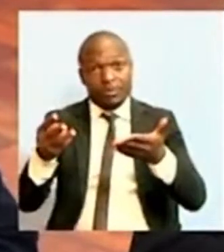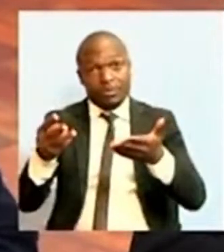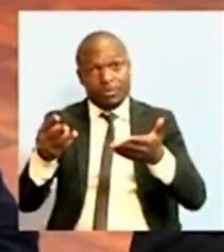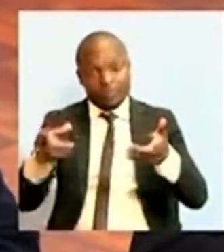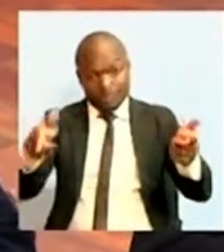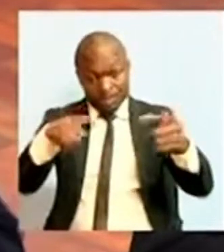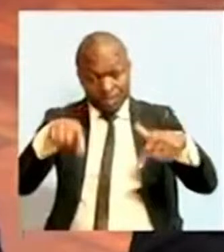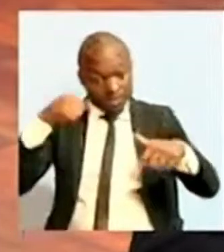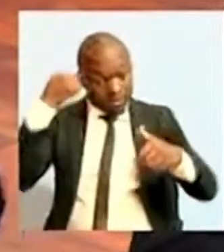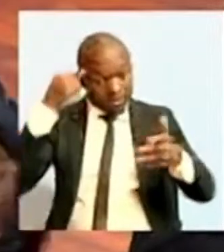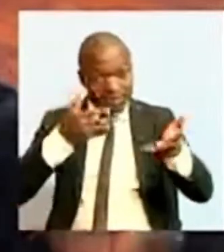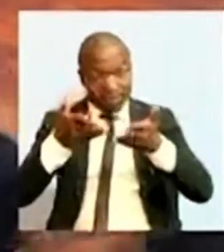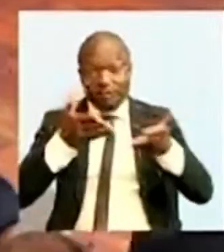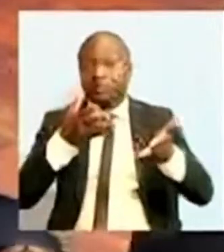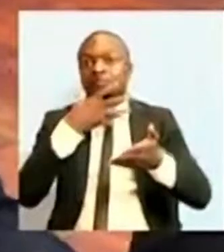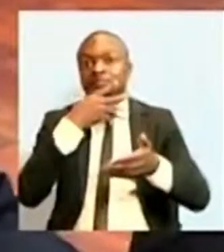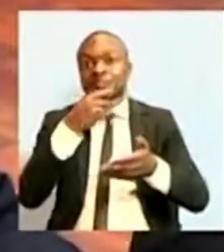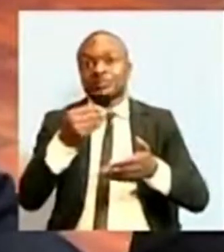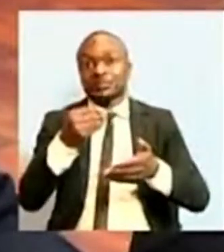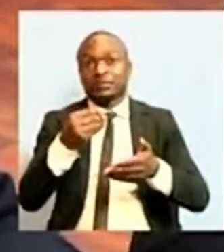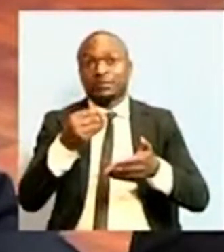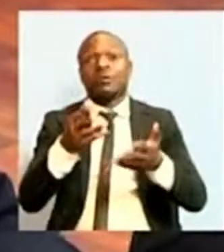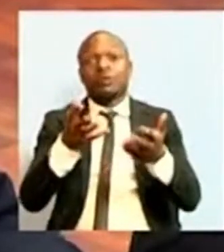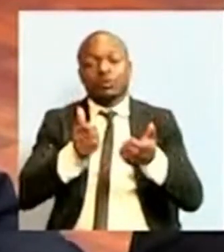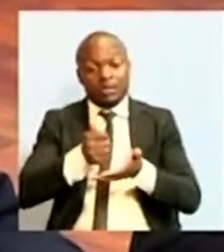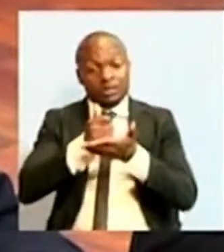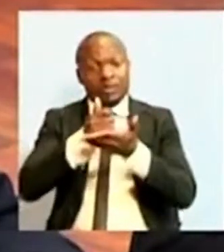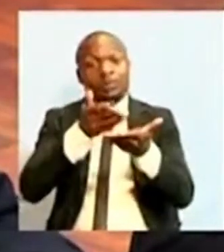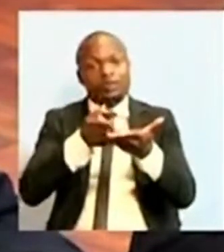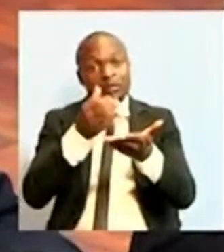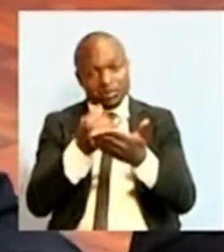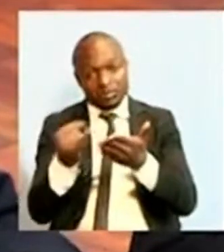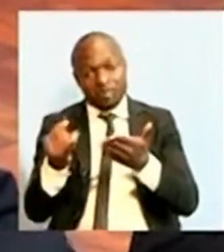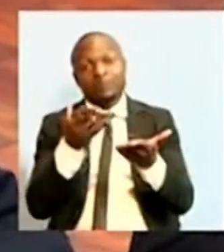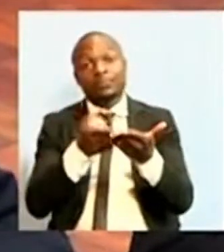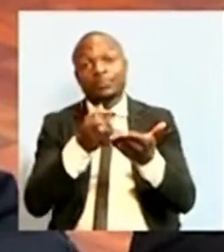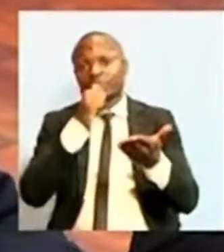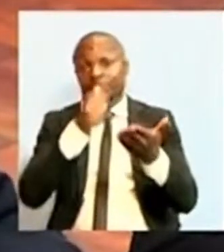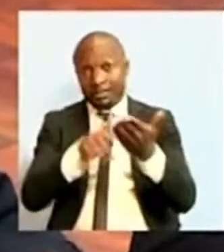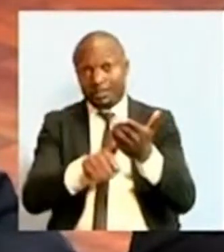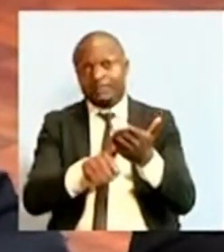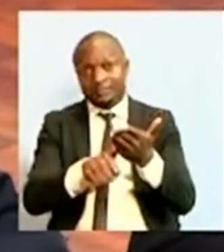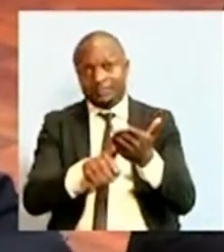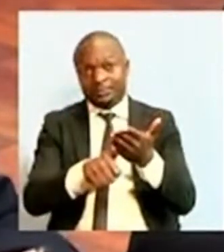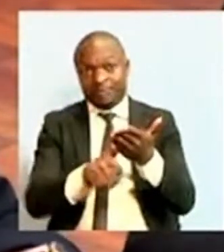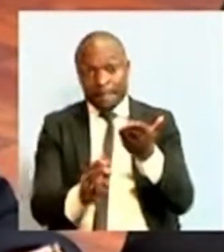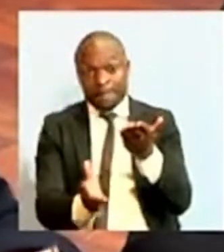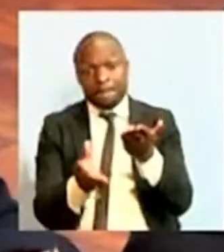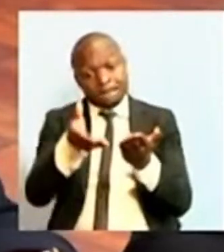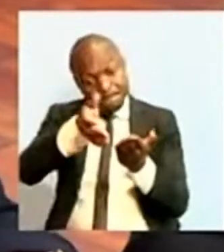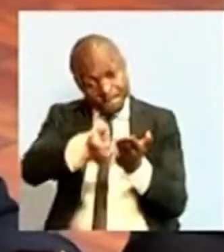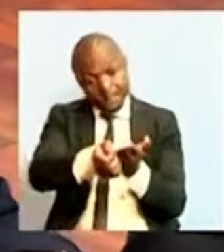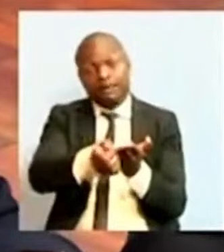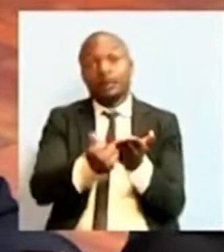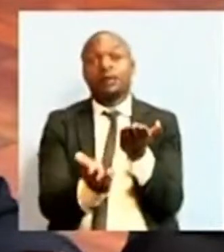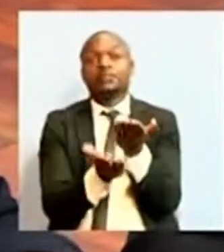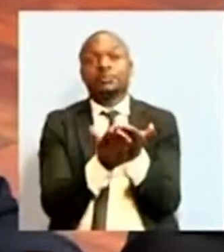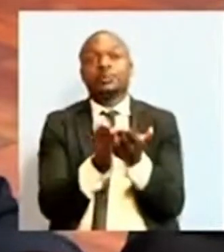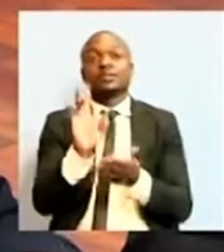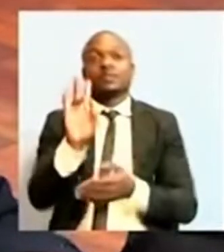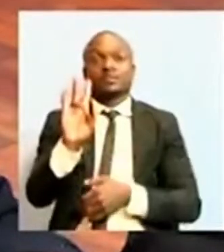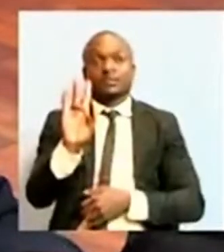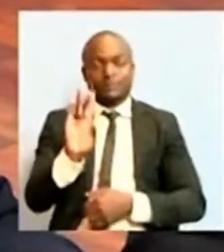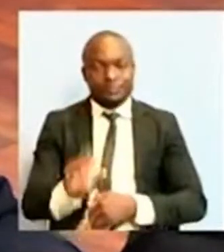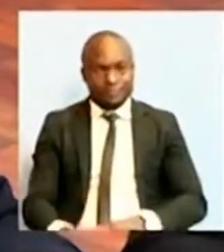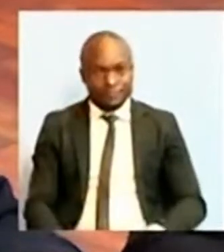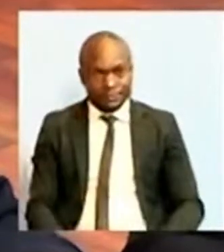seeking guidance on the issue. This letter, Chair, is as attached on appendix number